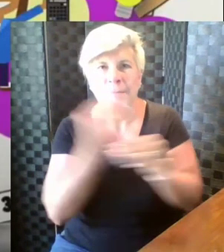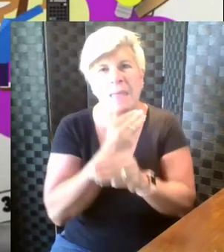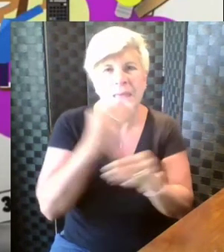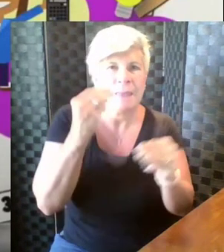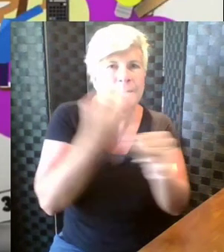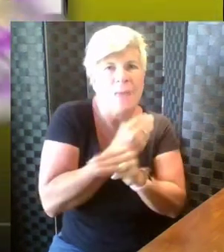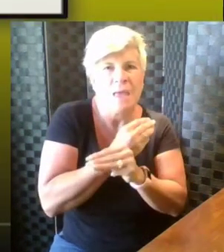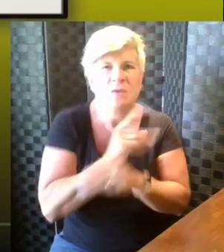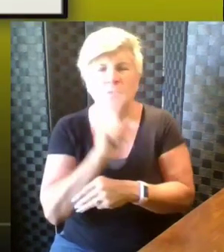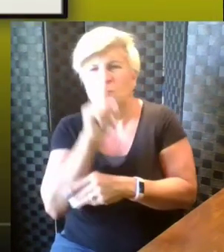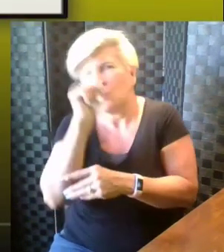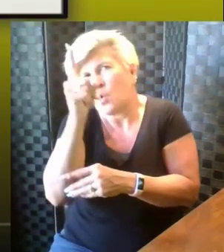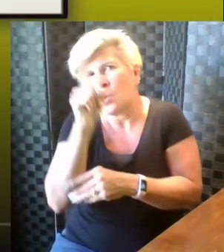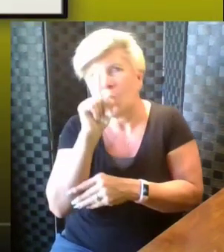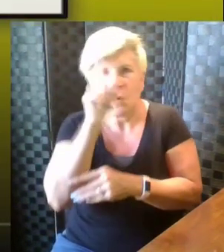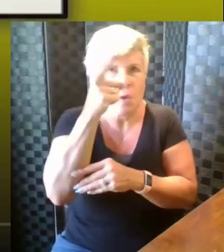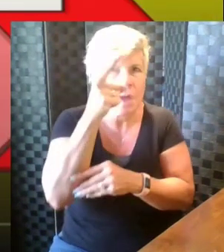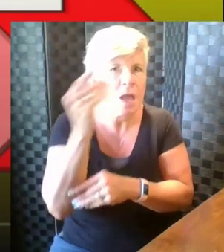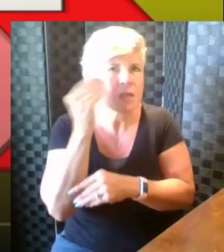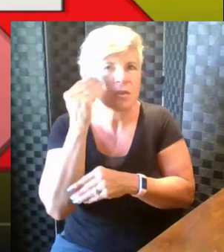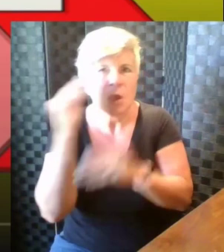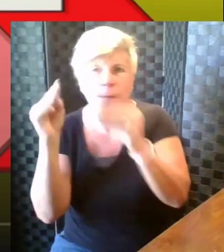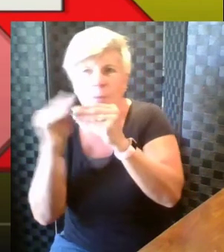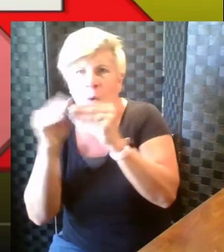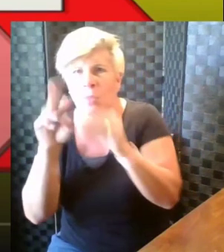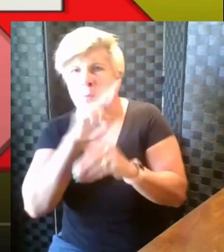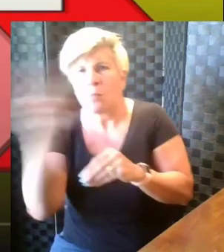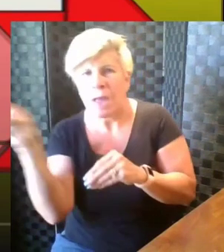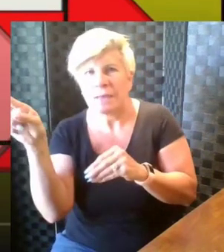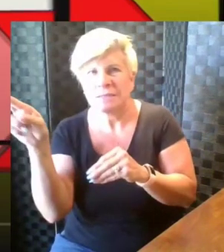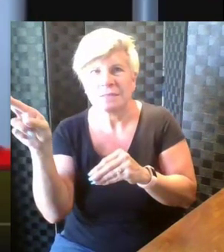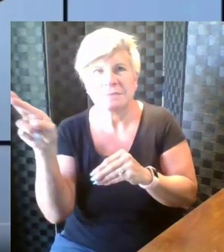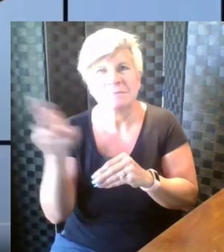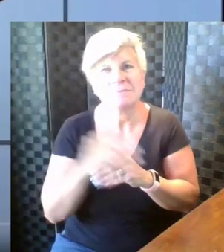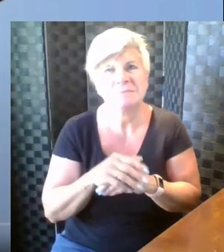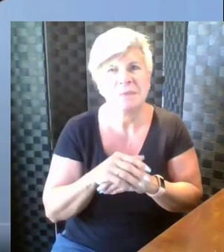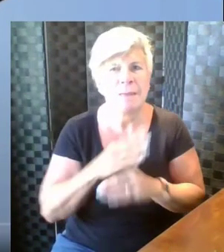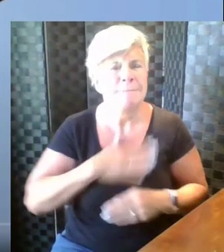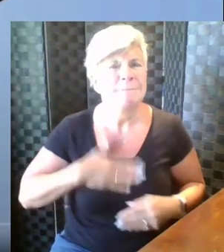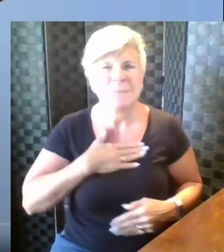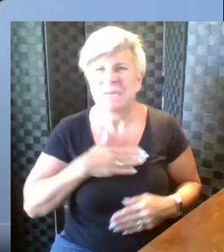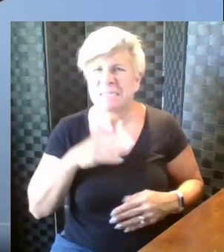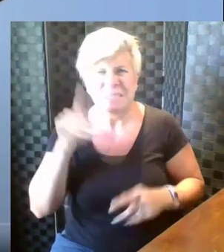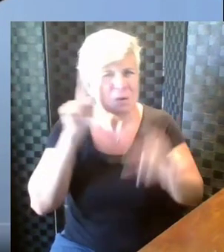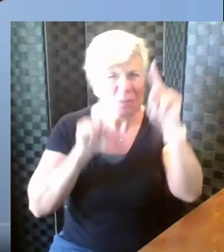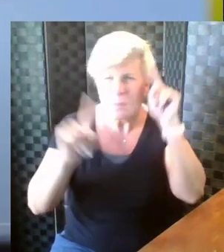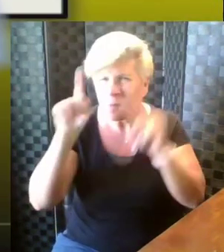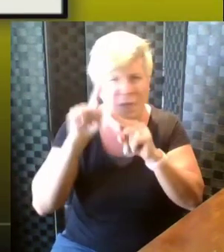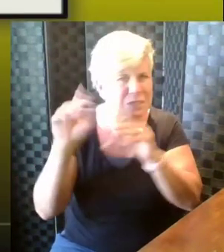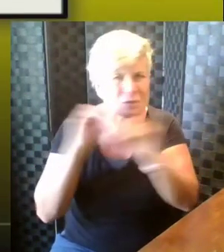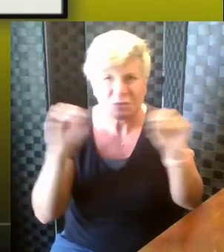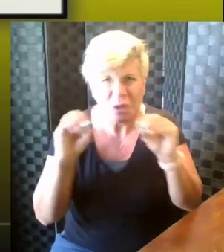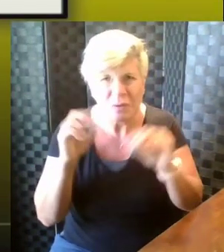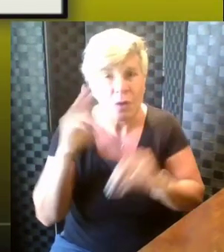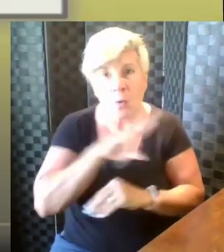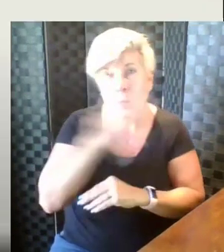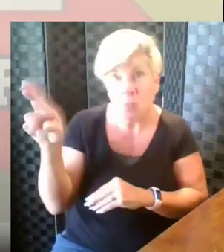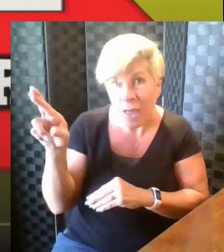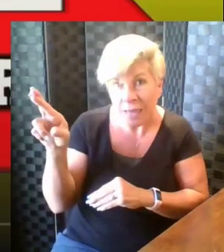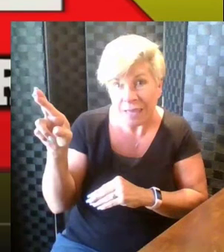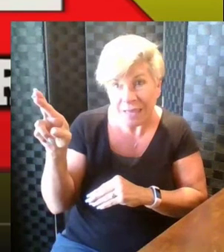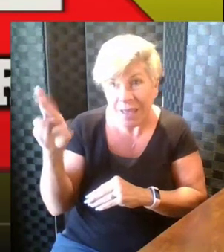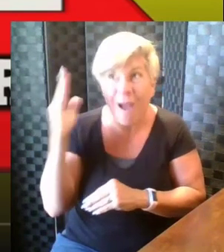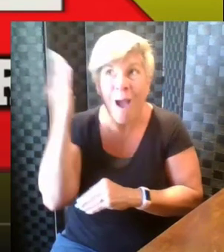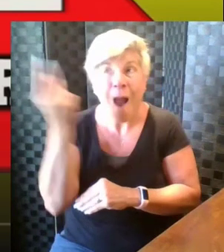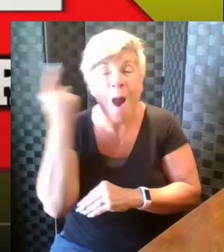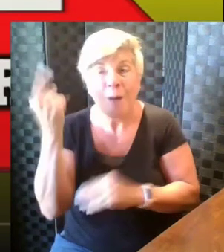Mathematicians who are really right know that when you get more, you go to the right. Please don't wonder anymore. If you go to the